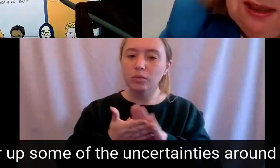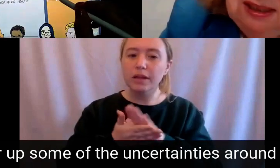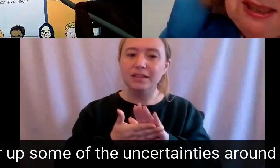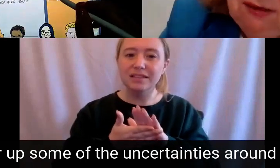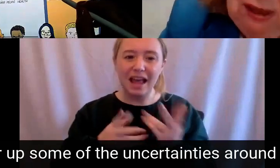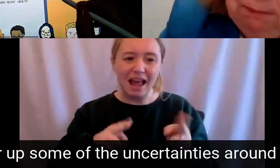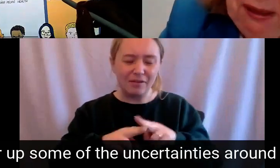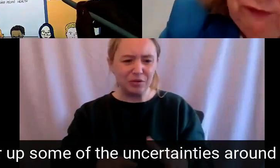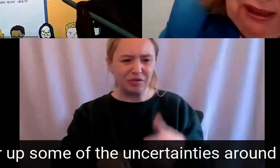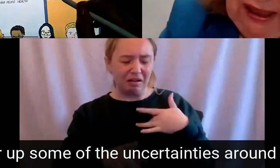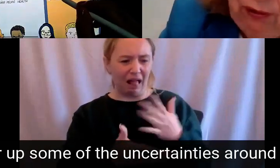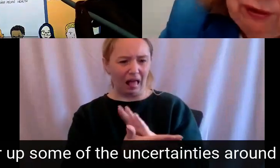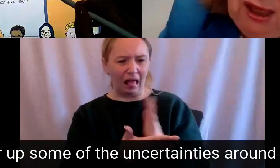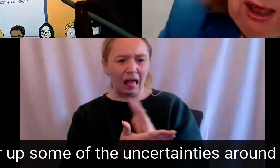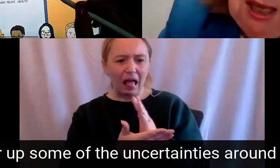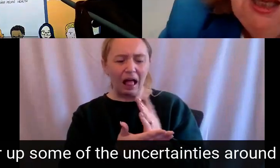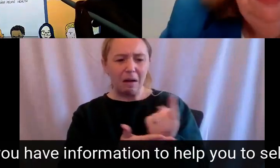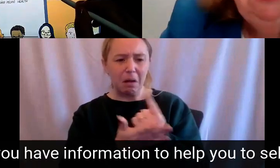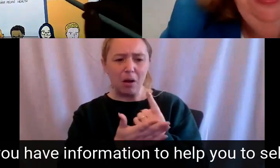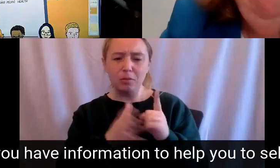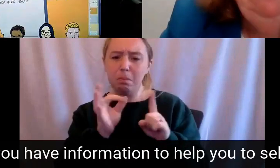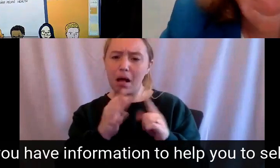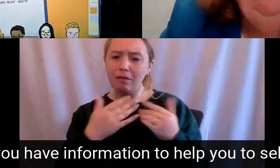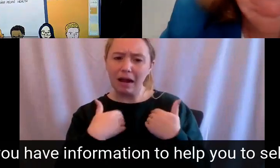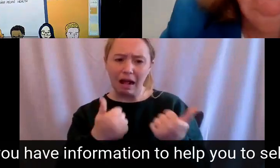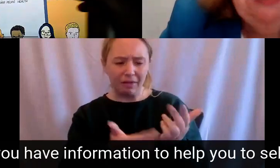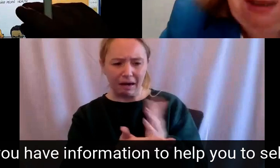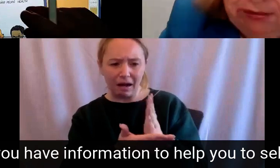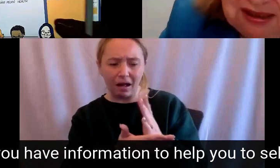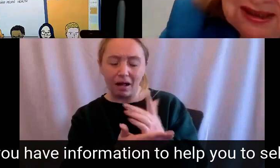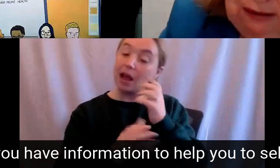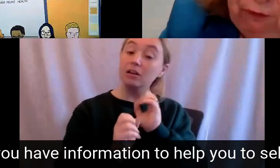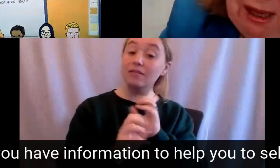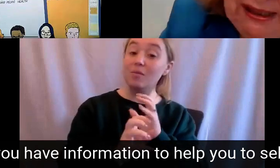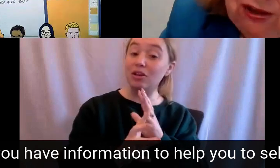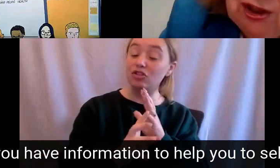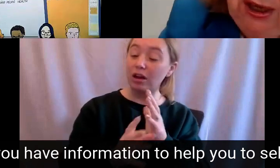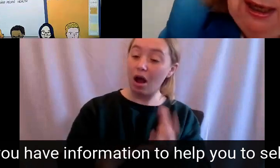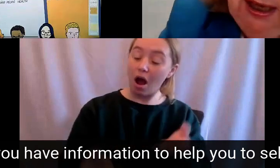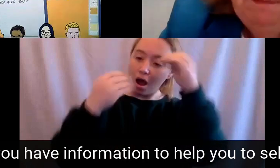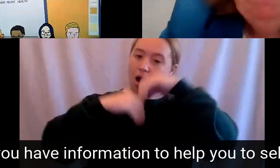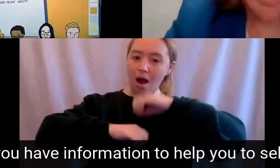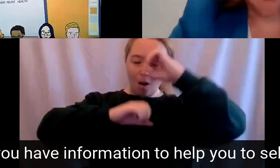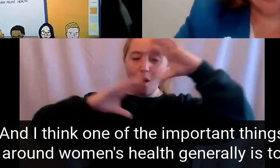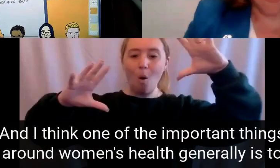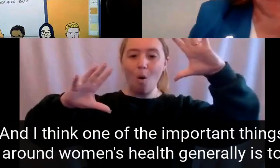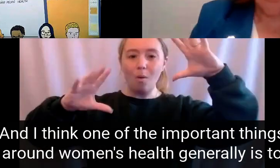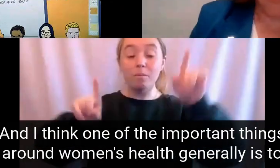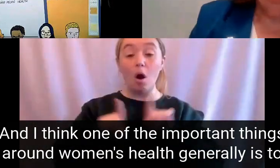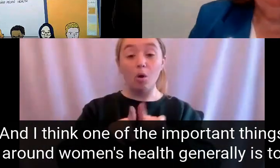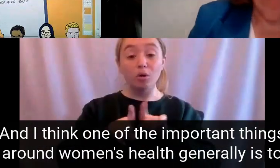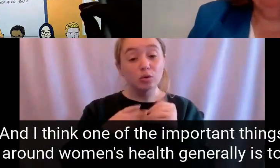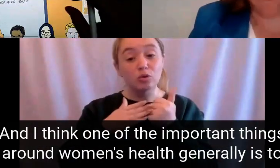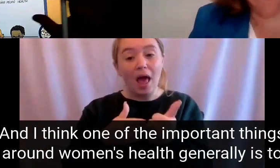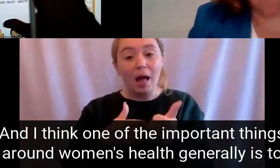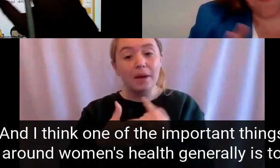the uncertainties around pelvic health, and that you have information to help you to self-manage. And I think